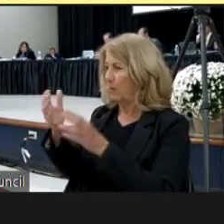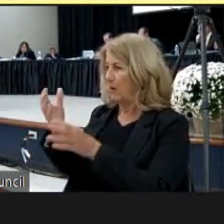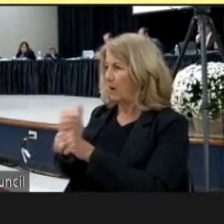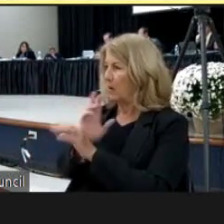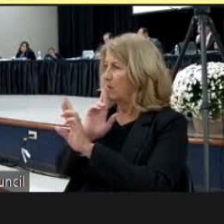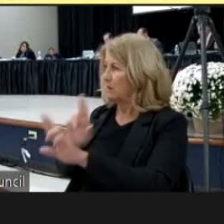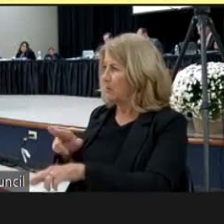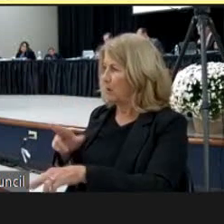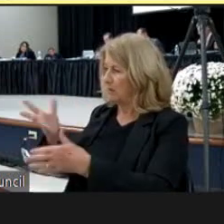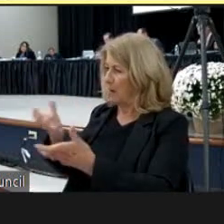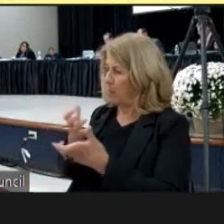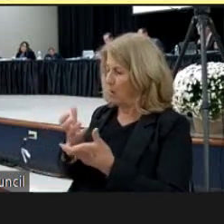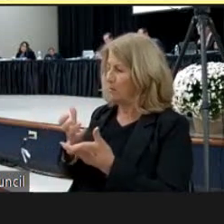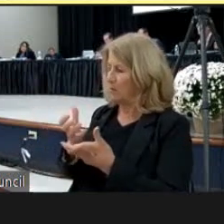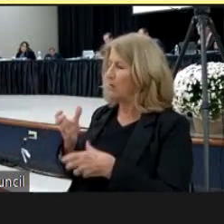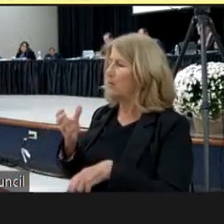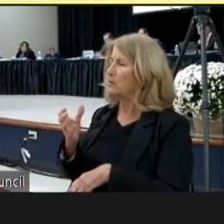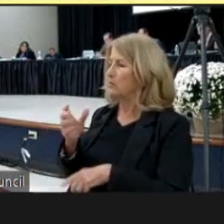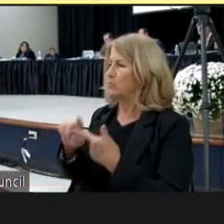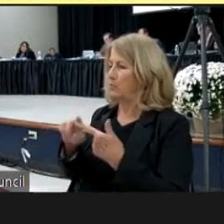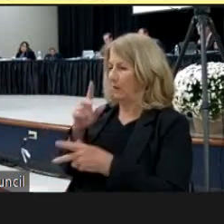owners that wants to keep it commercial.